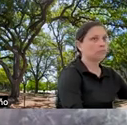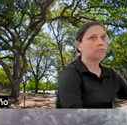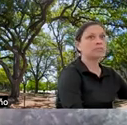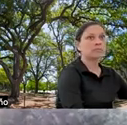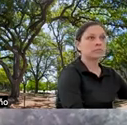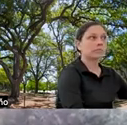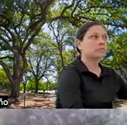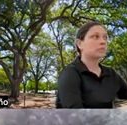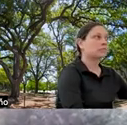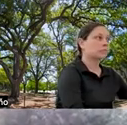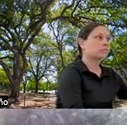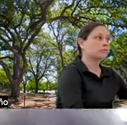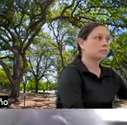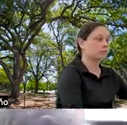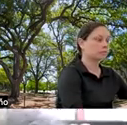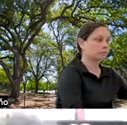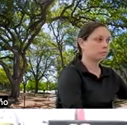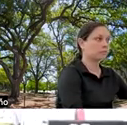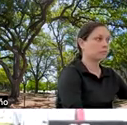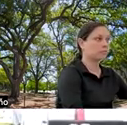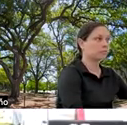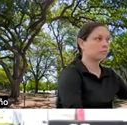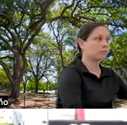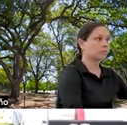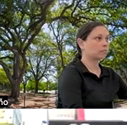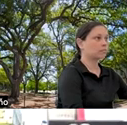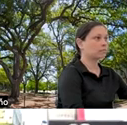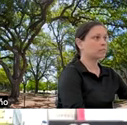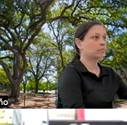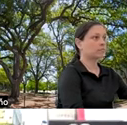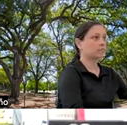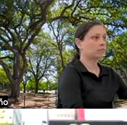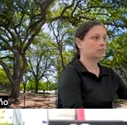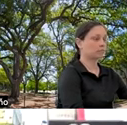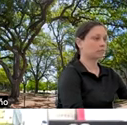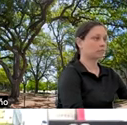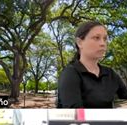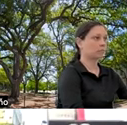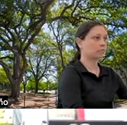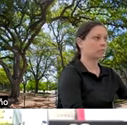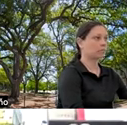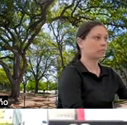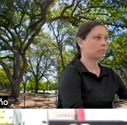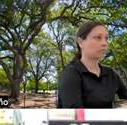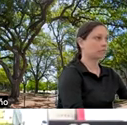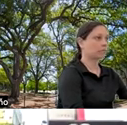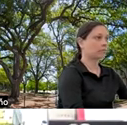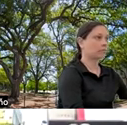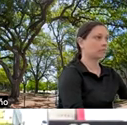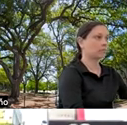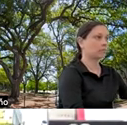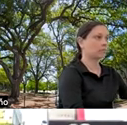looking at career pathways. I also think you could be looking at workers right now in this